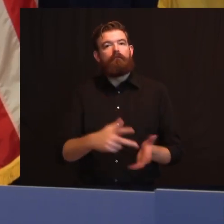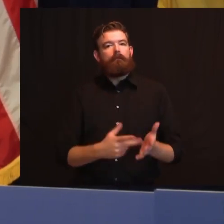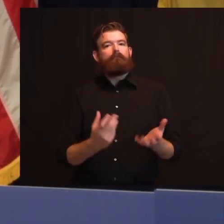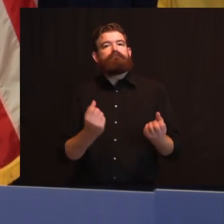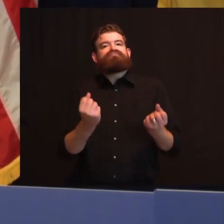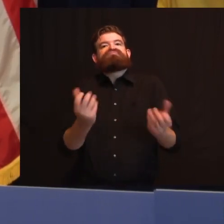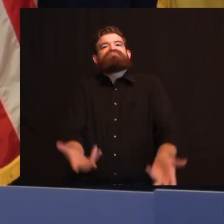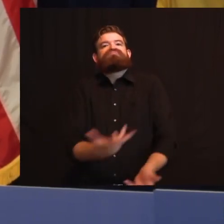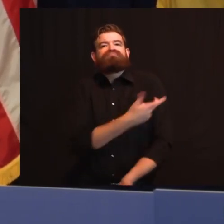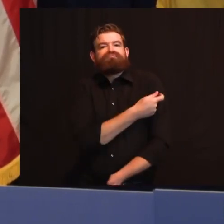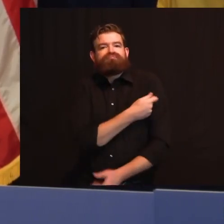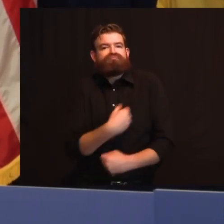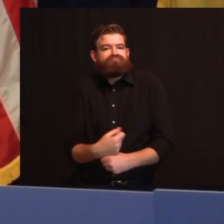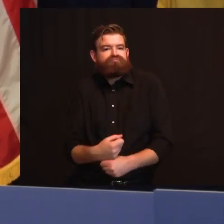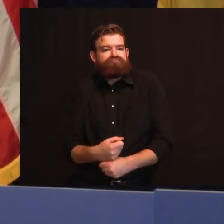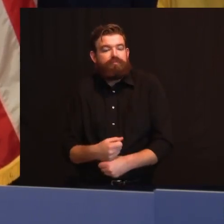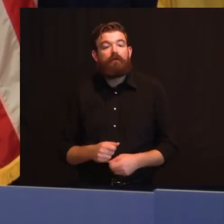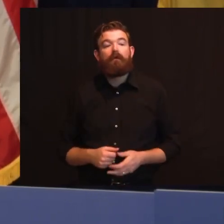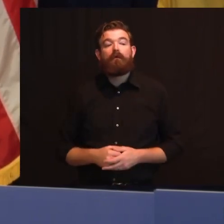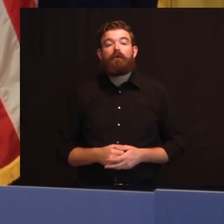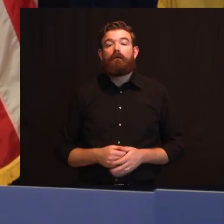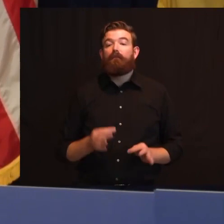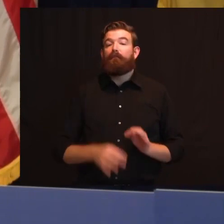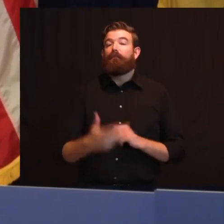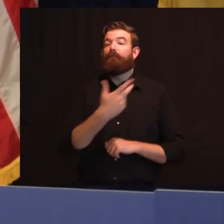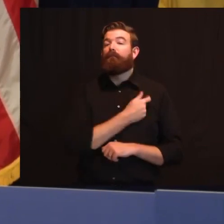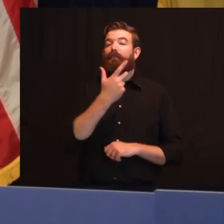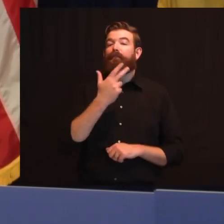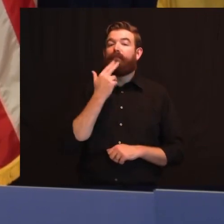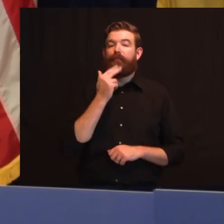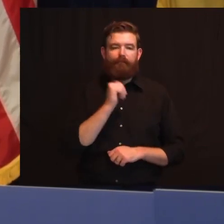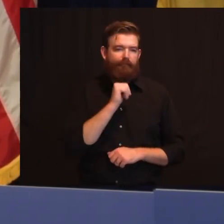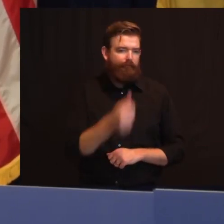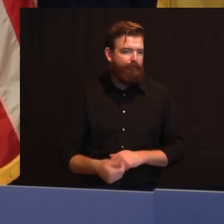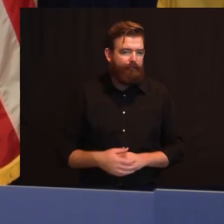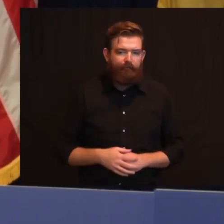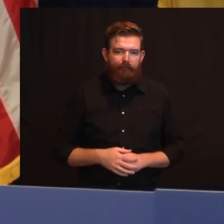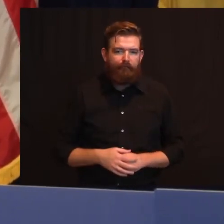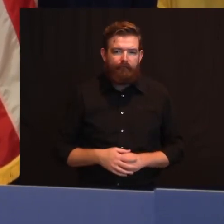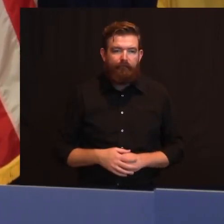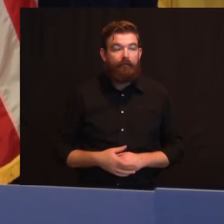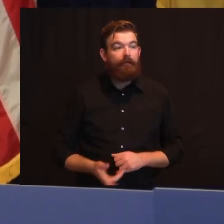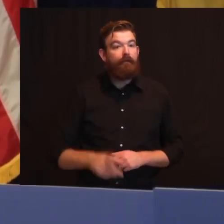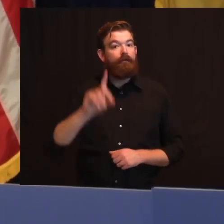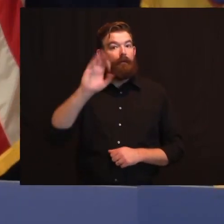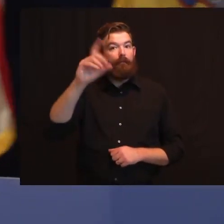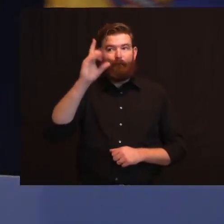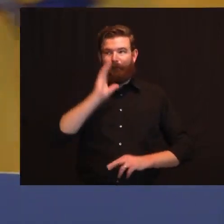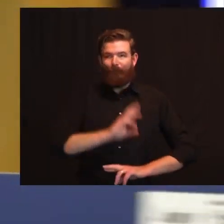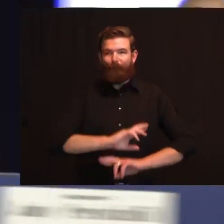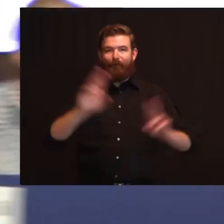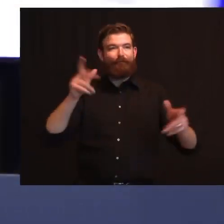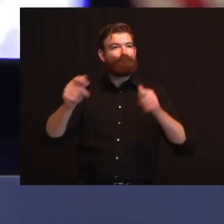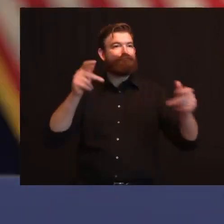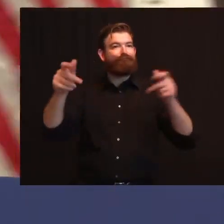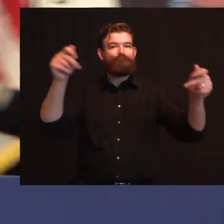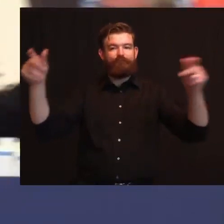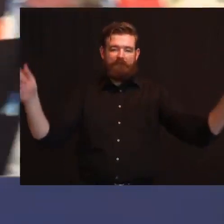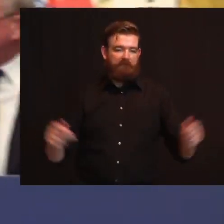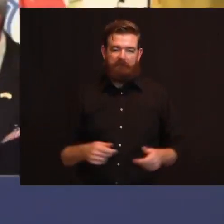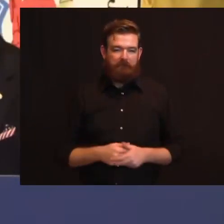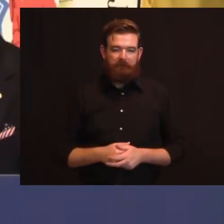process. It's not going to be like, oh, okay, December 1st or whatever date there's a vaccine available, and we're done. You had this apparently a